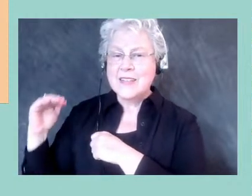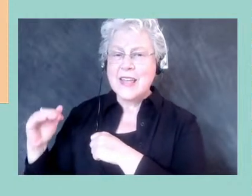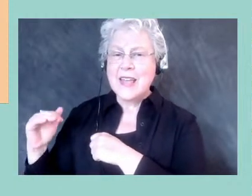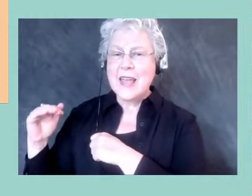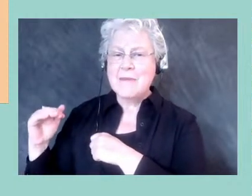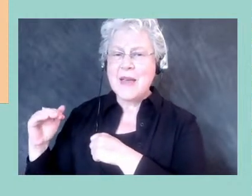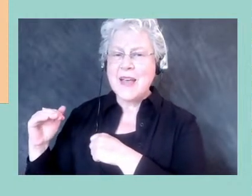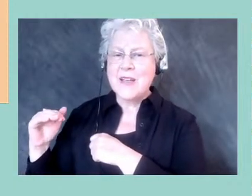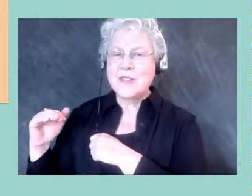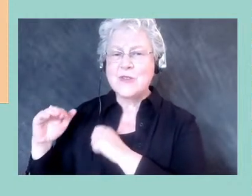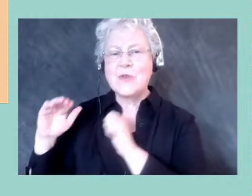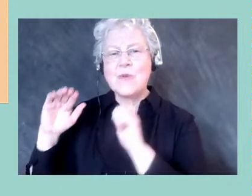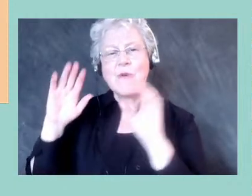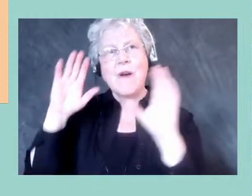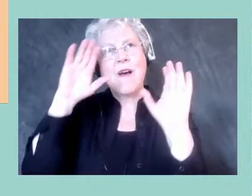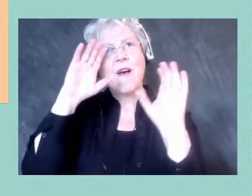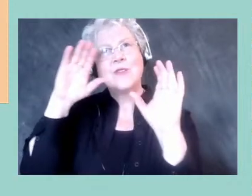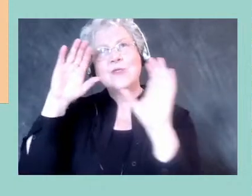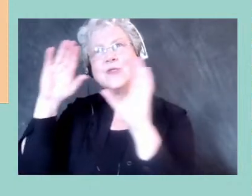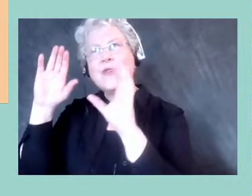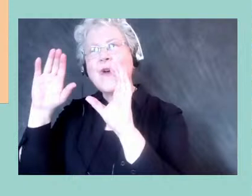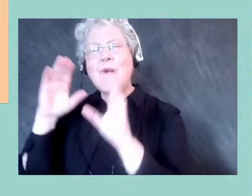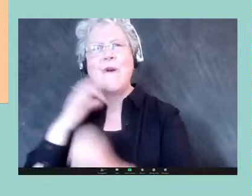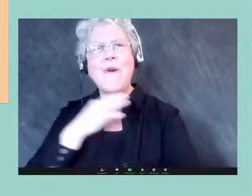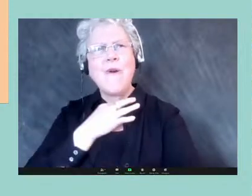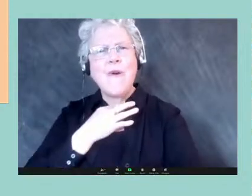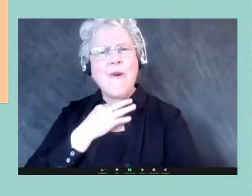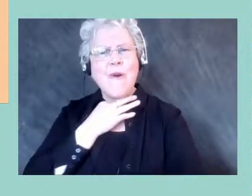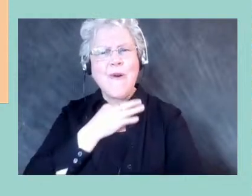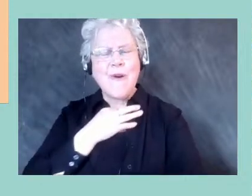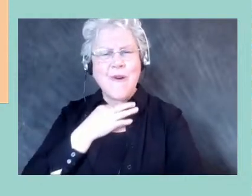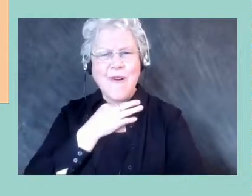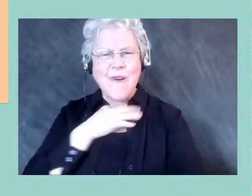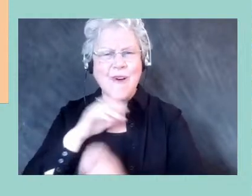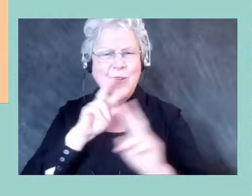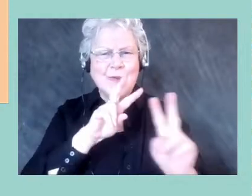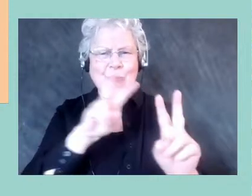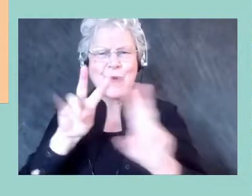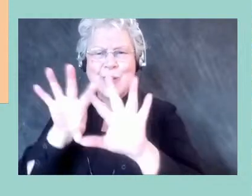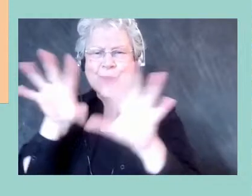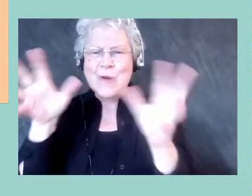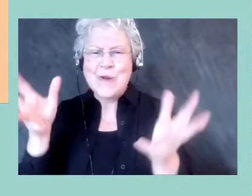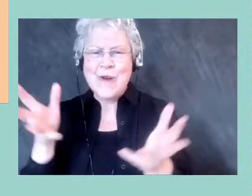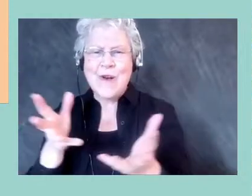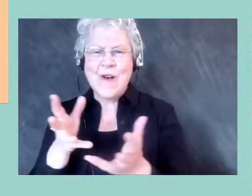Yesterday a child came out to wander,